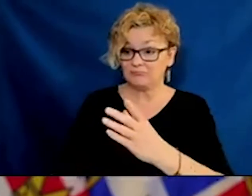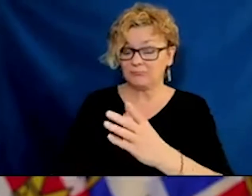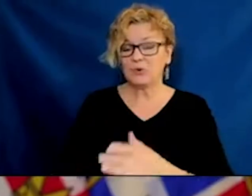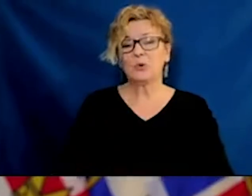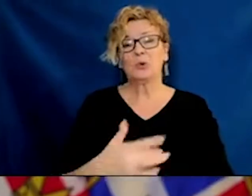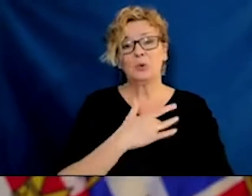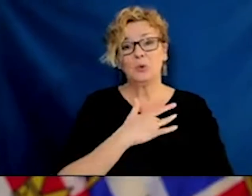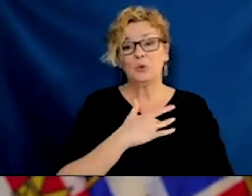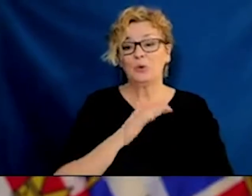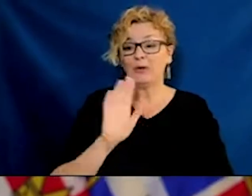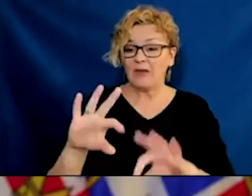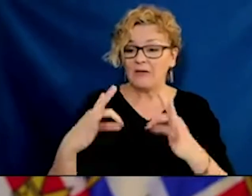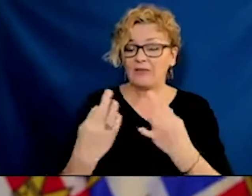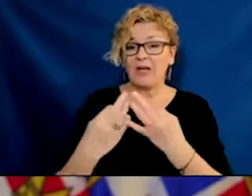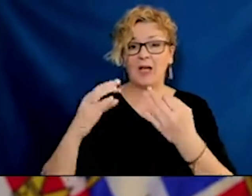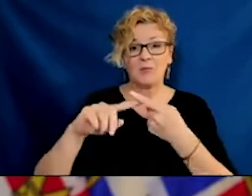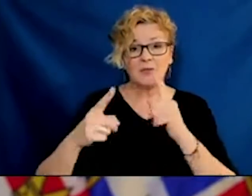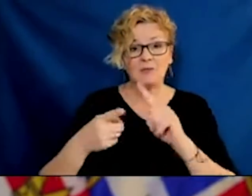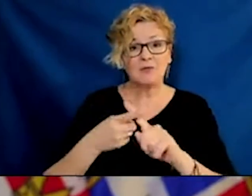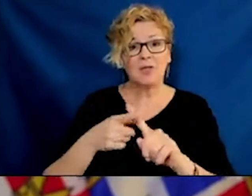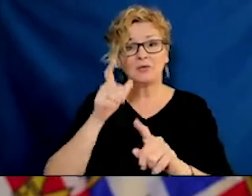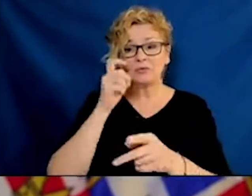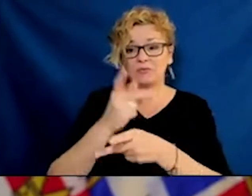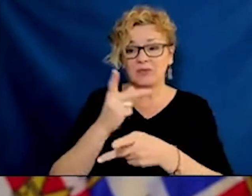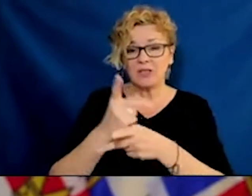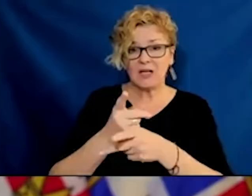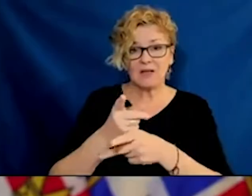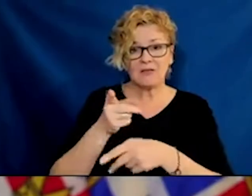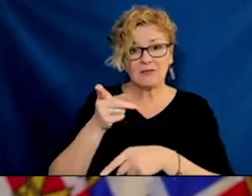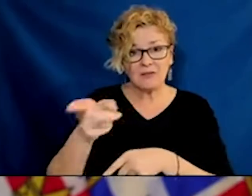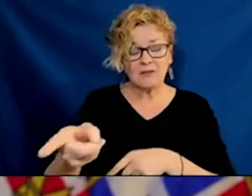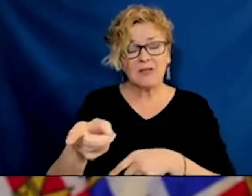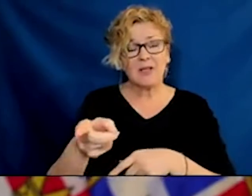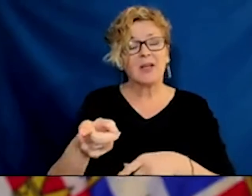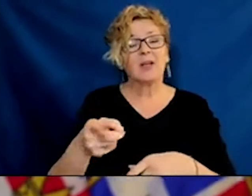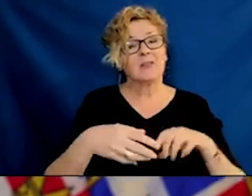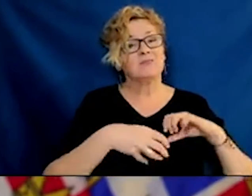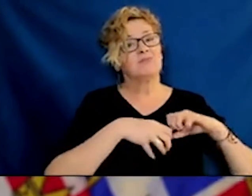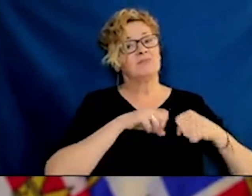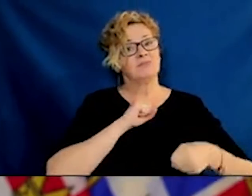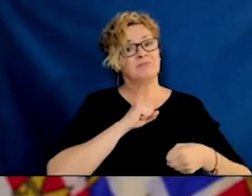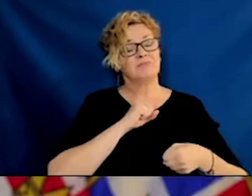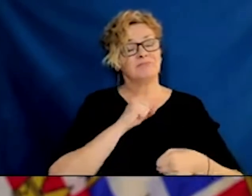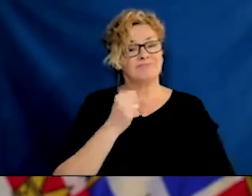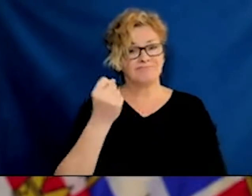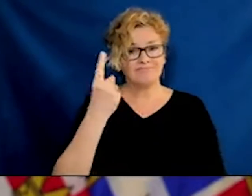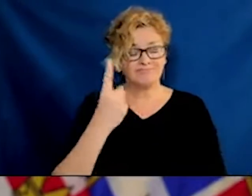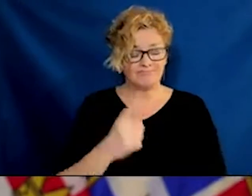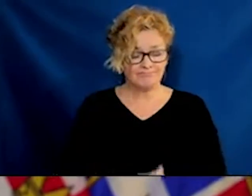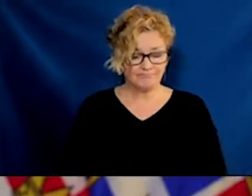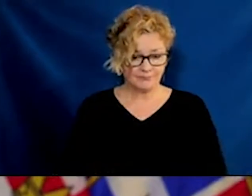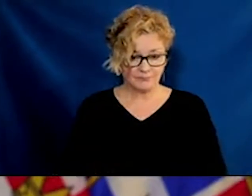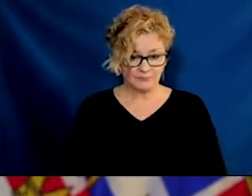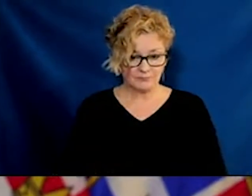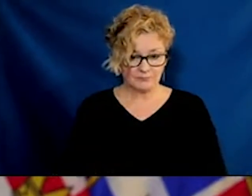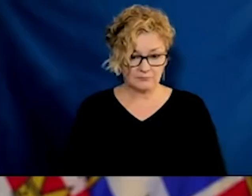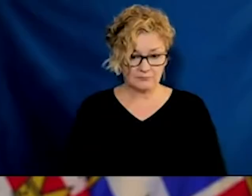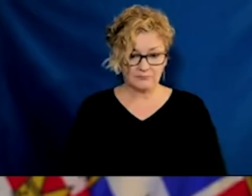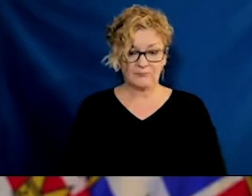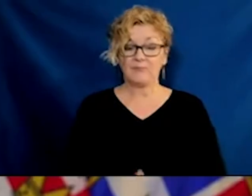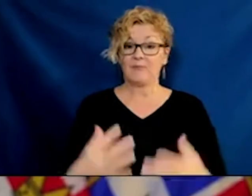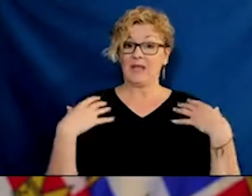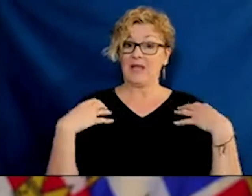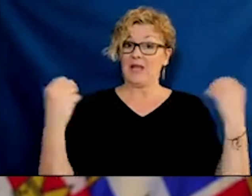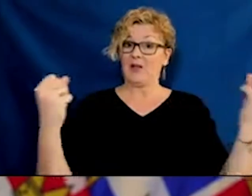We've had 1 additional healthcare outbreak at the Nanaimo Regional General Hospital, one ward at that